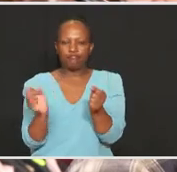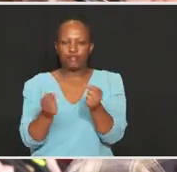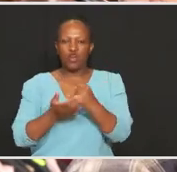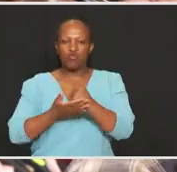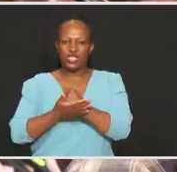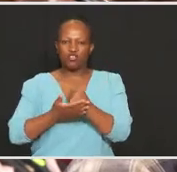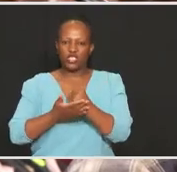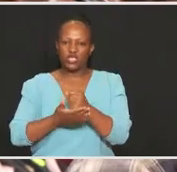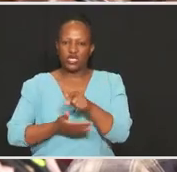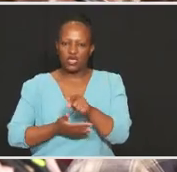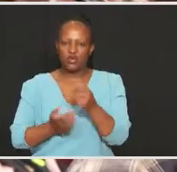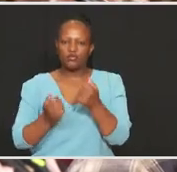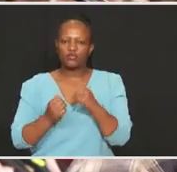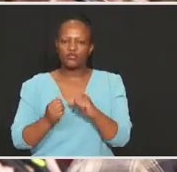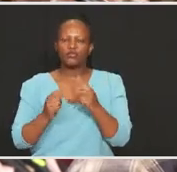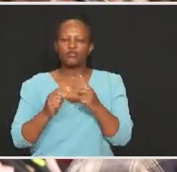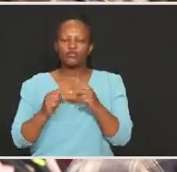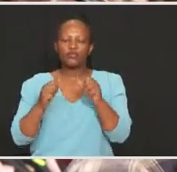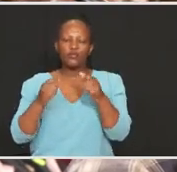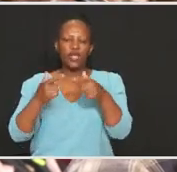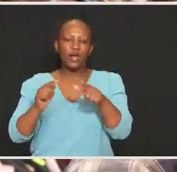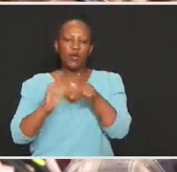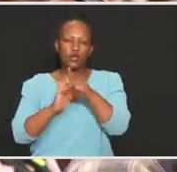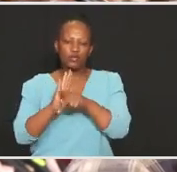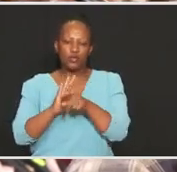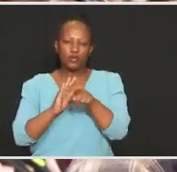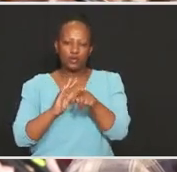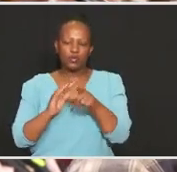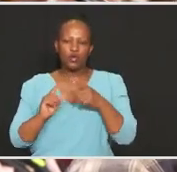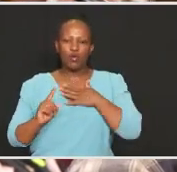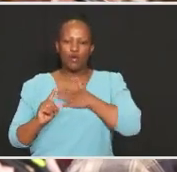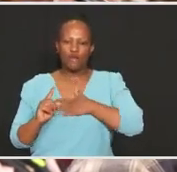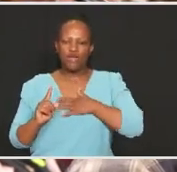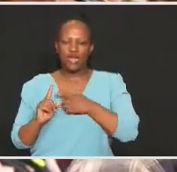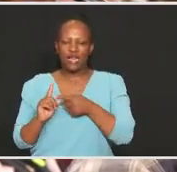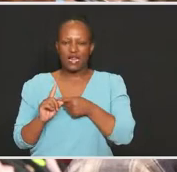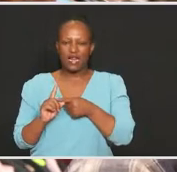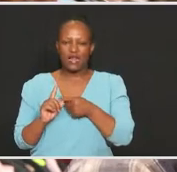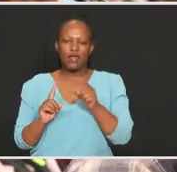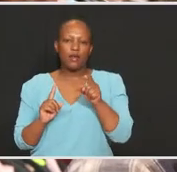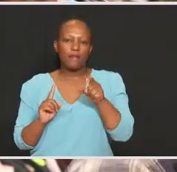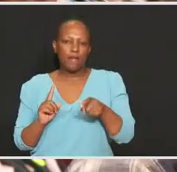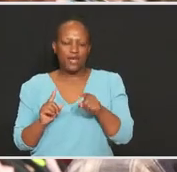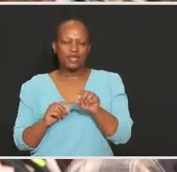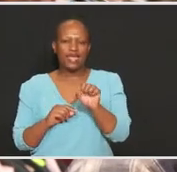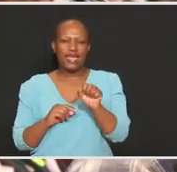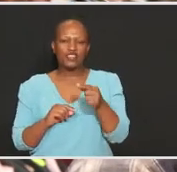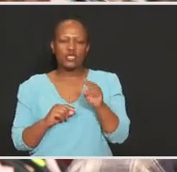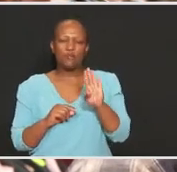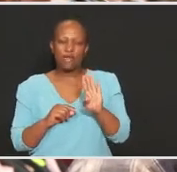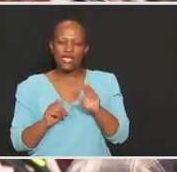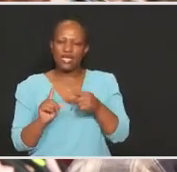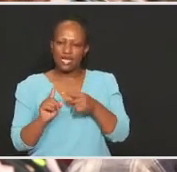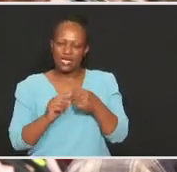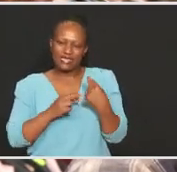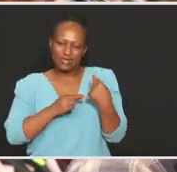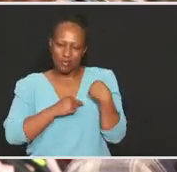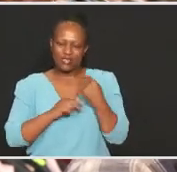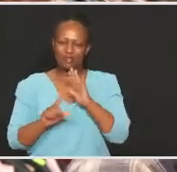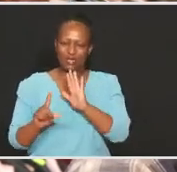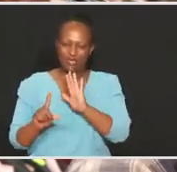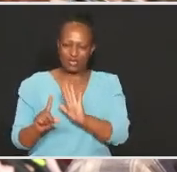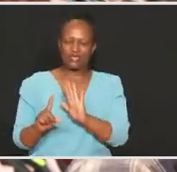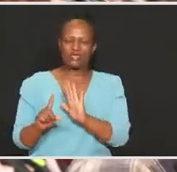the language policy we feel that must be something in the in the hands of the sgb take note